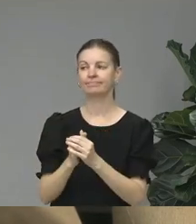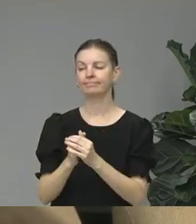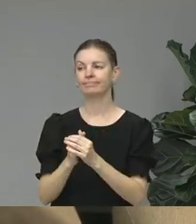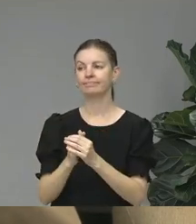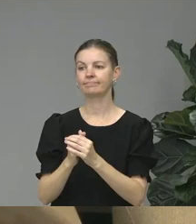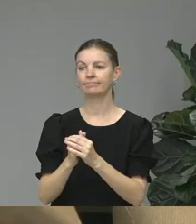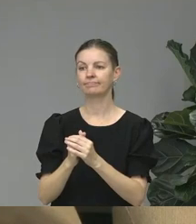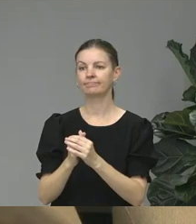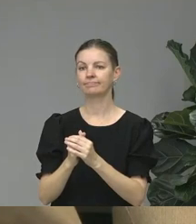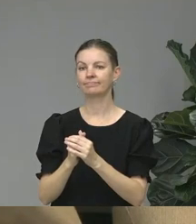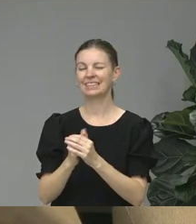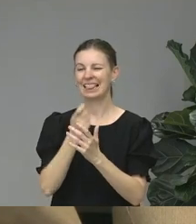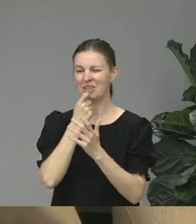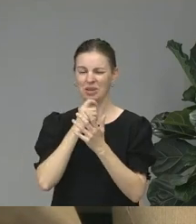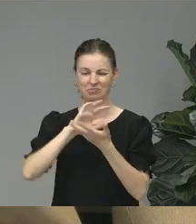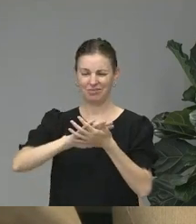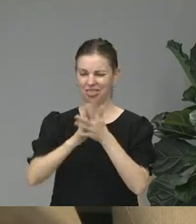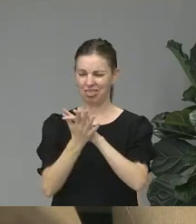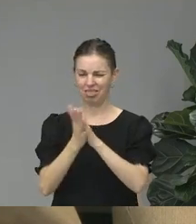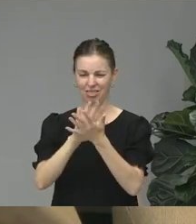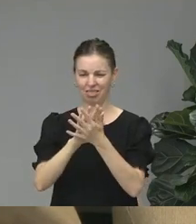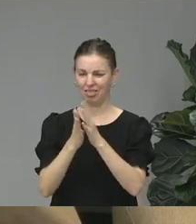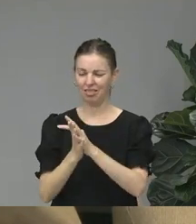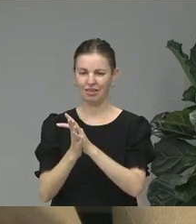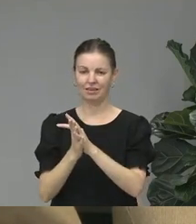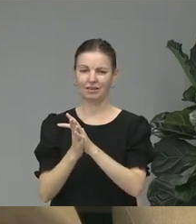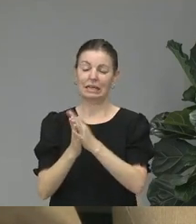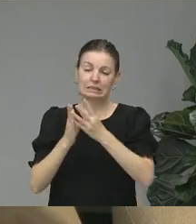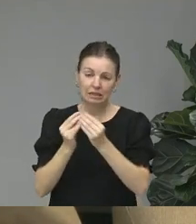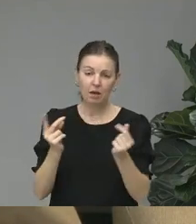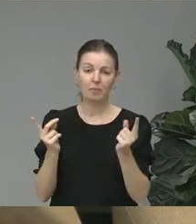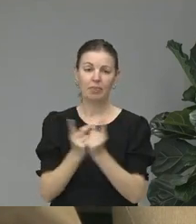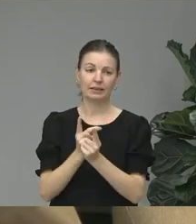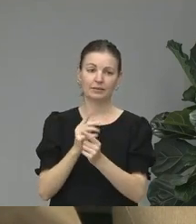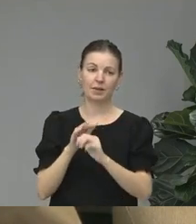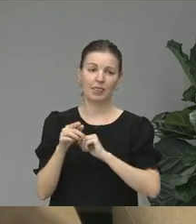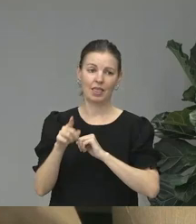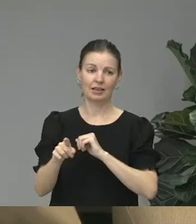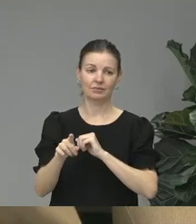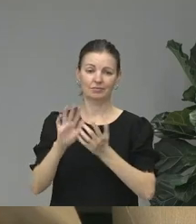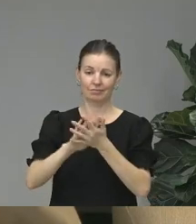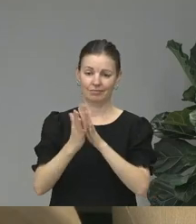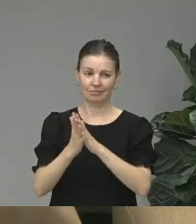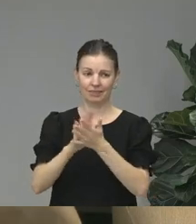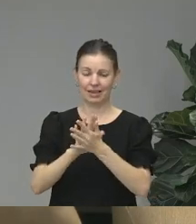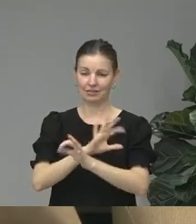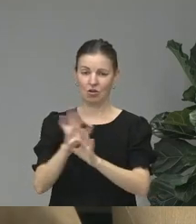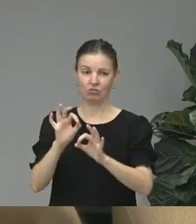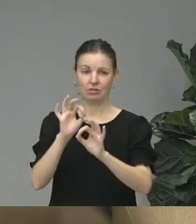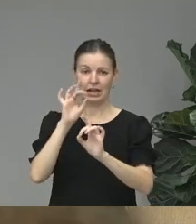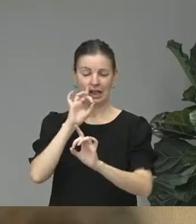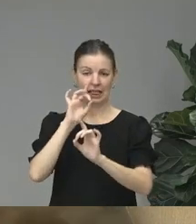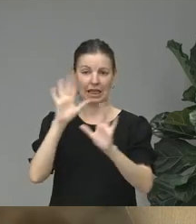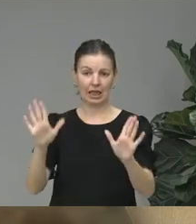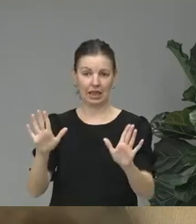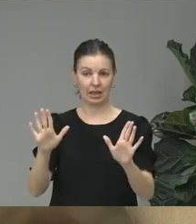it is a bit of a mess in some aspects of it, and it's not as clear cut as probably